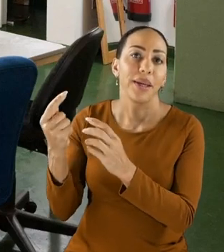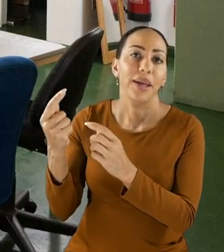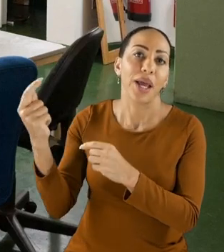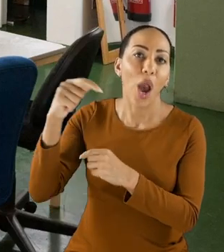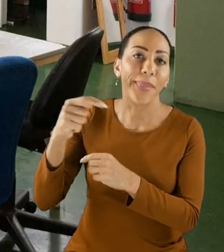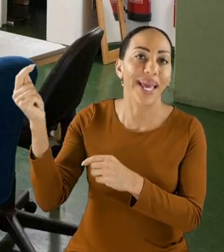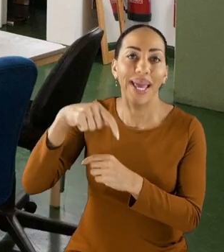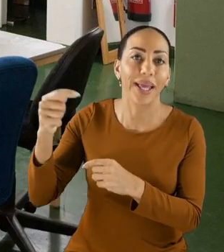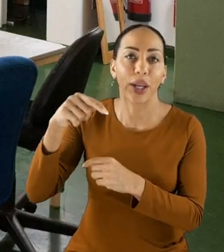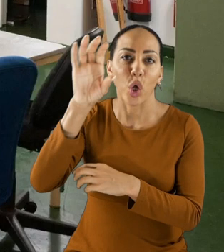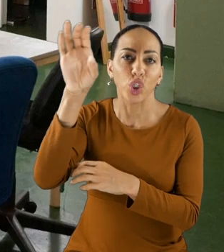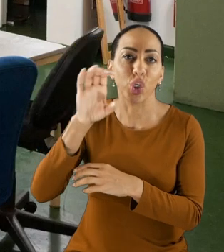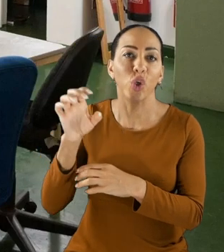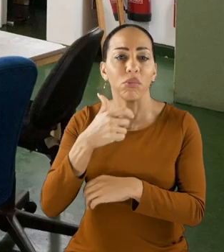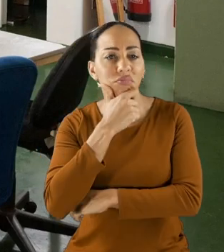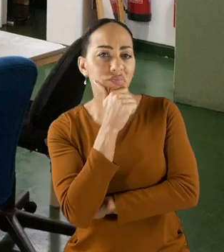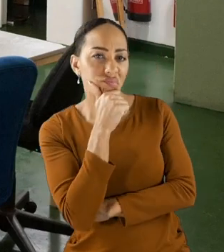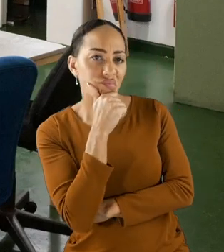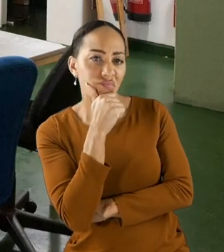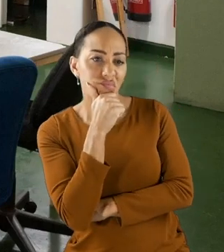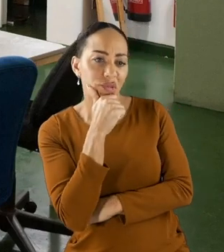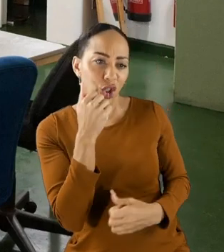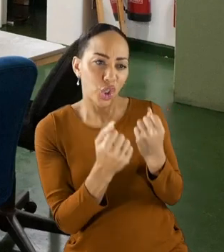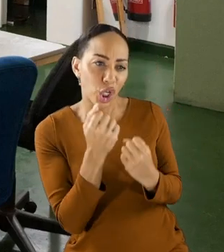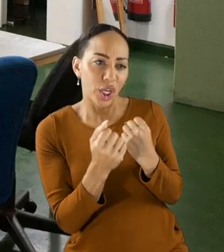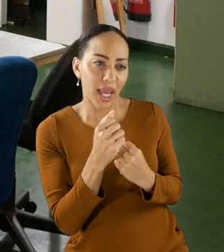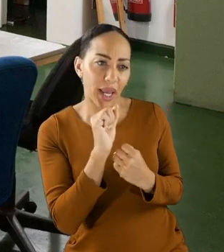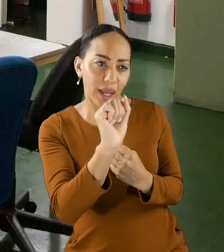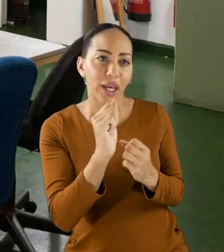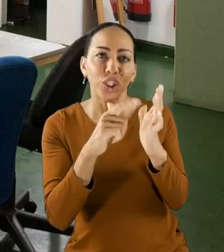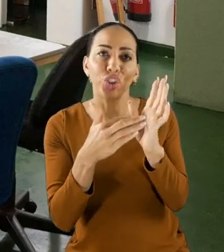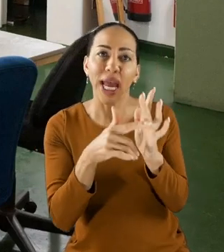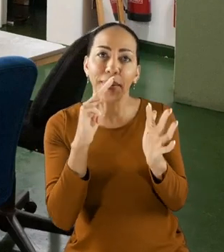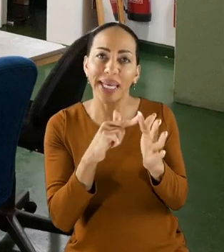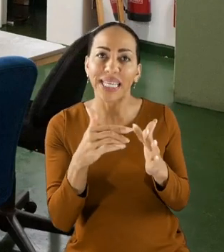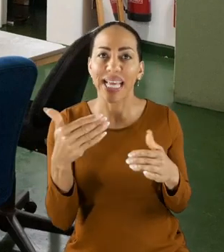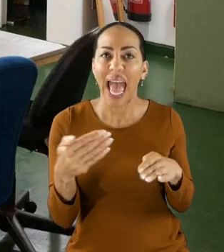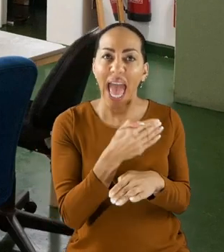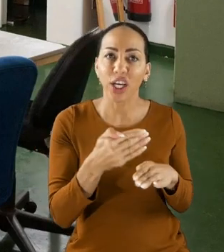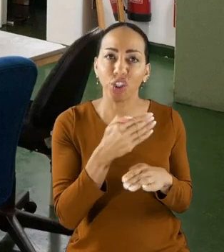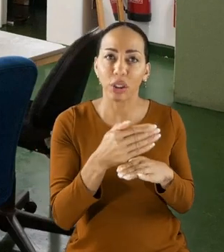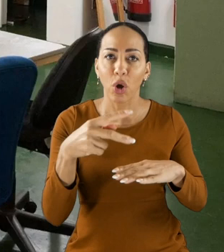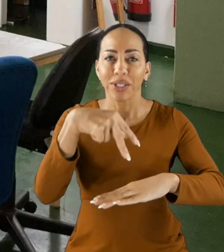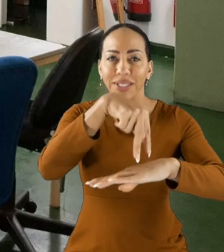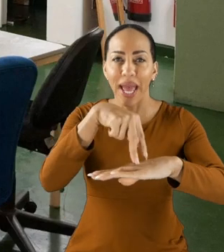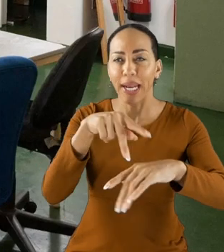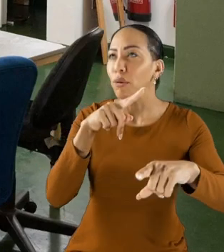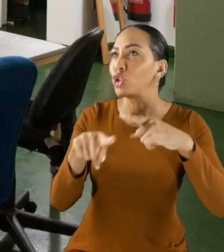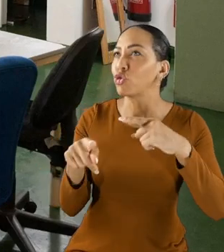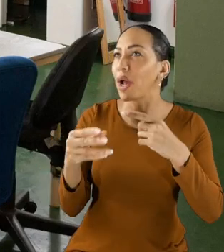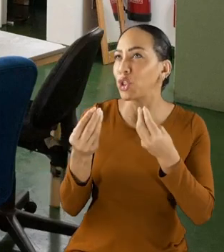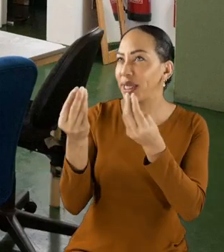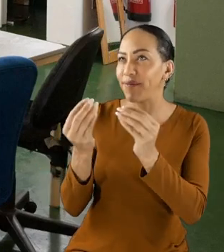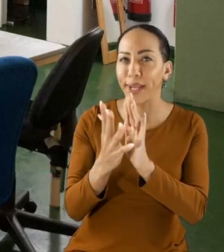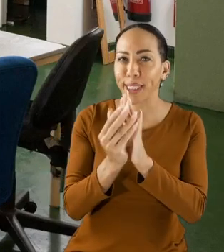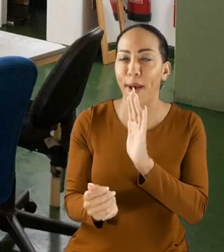Zoom and judging the action that is happening on stage. So I'm trying to think of a good